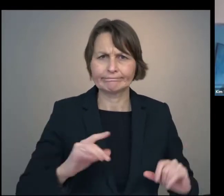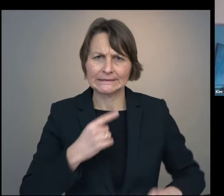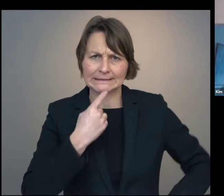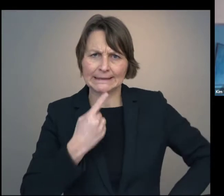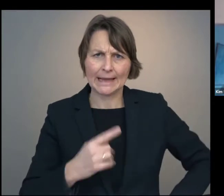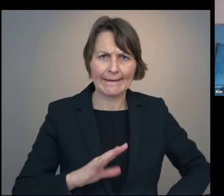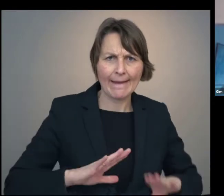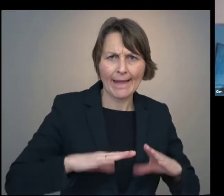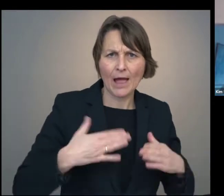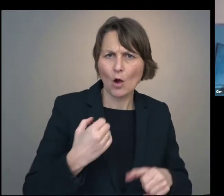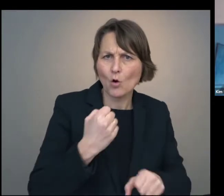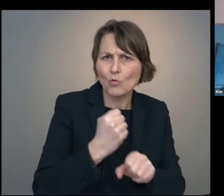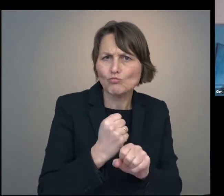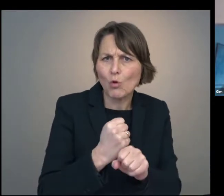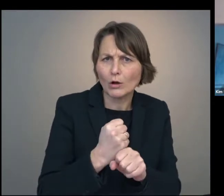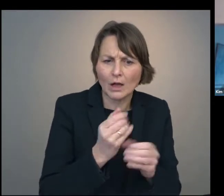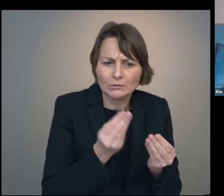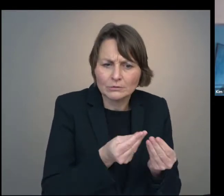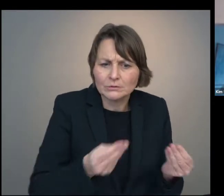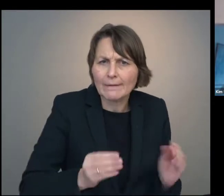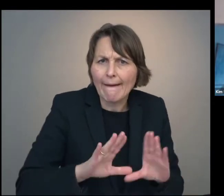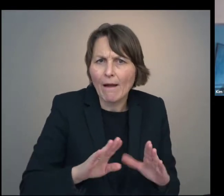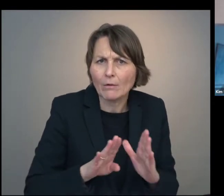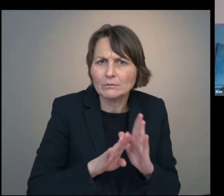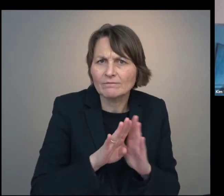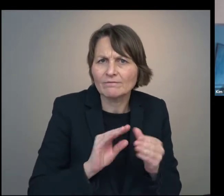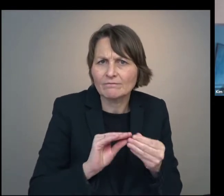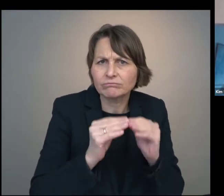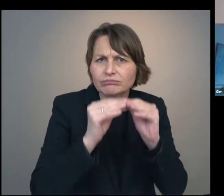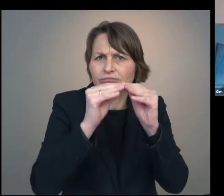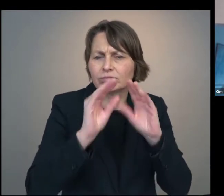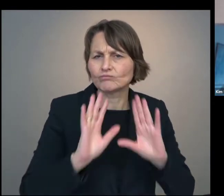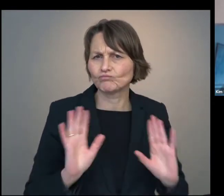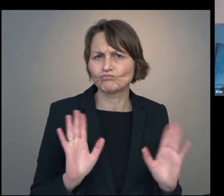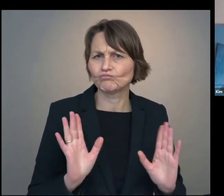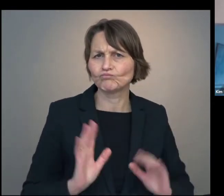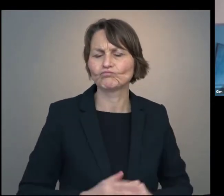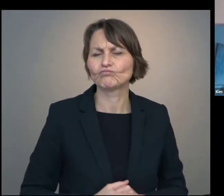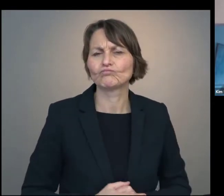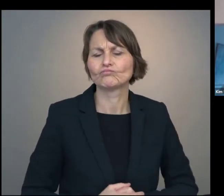how the product should develop. That's done